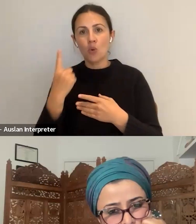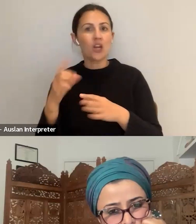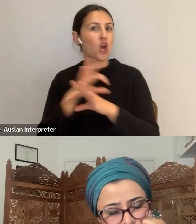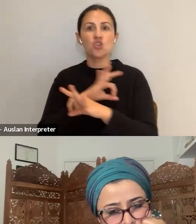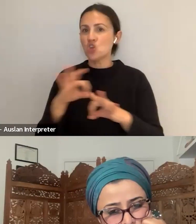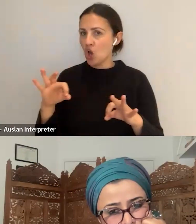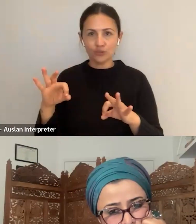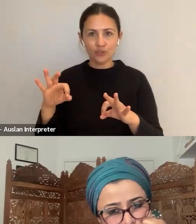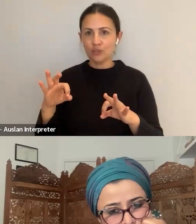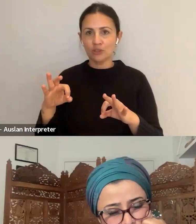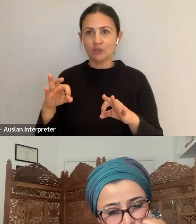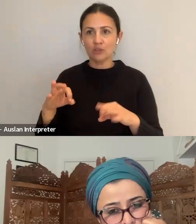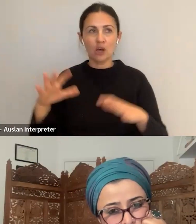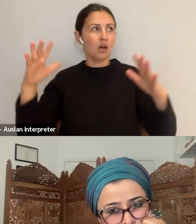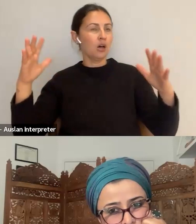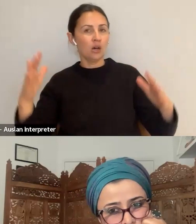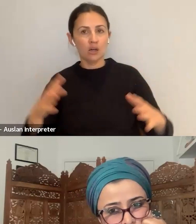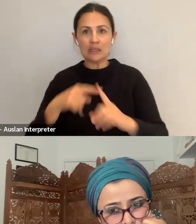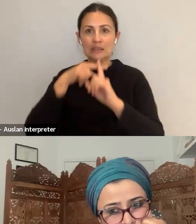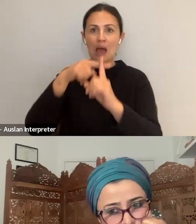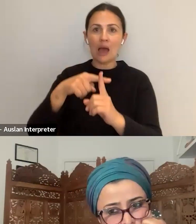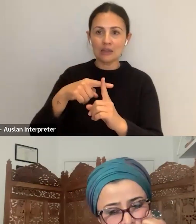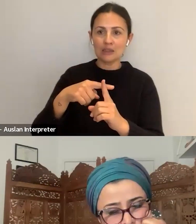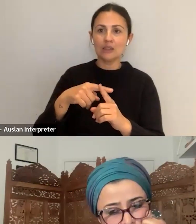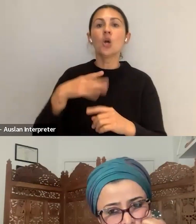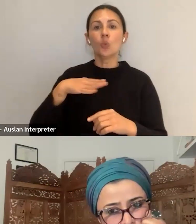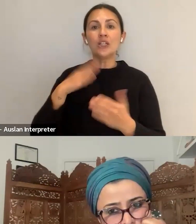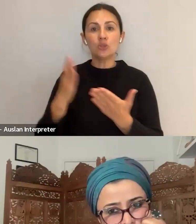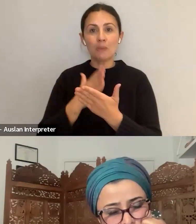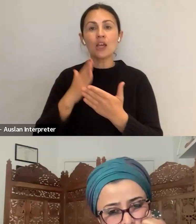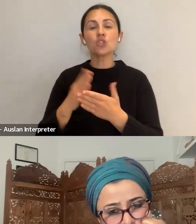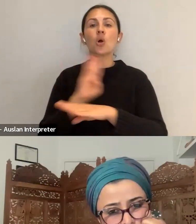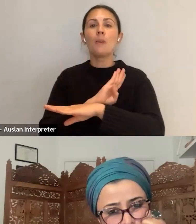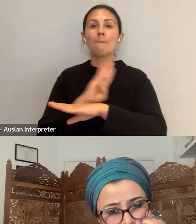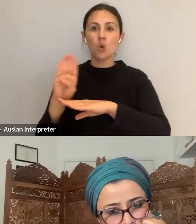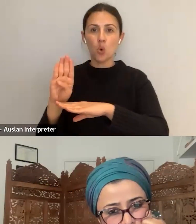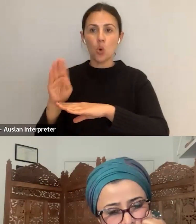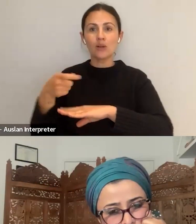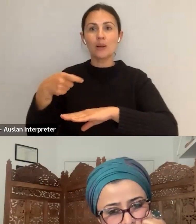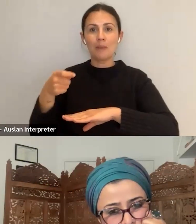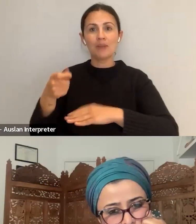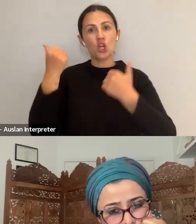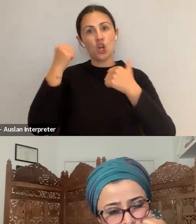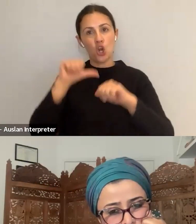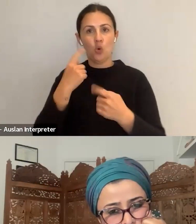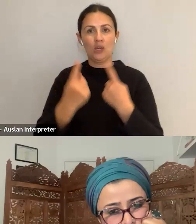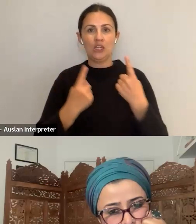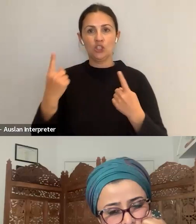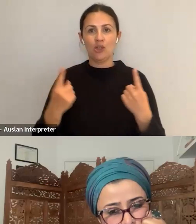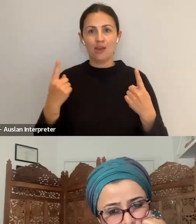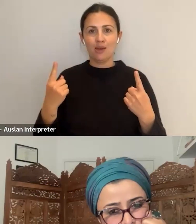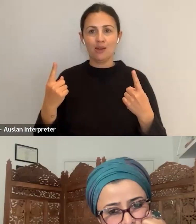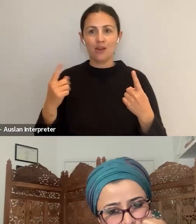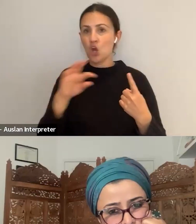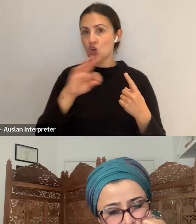who understand that board members who know each other, not just in a boozy, expensive dinner the night before the board meeting,